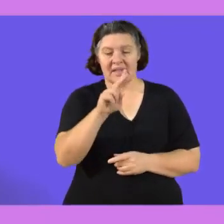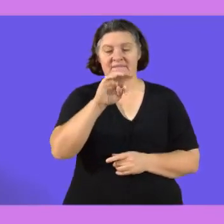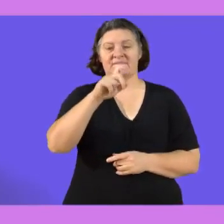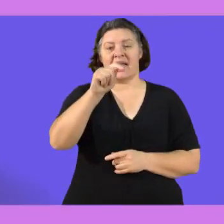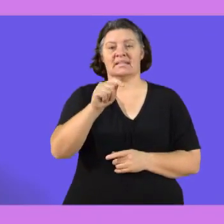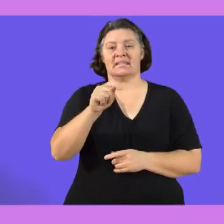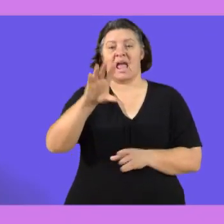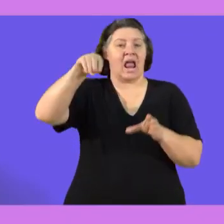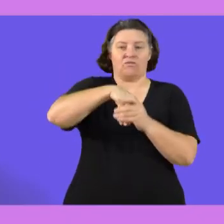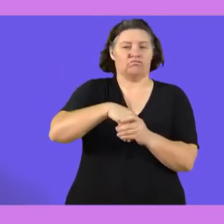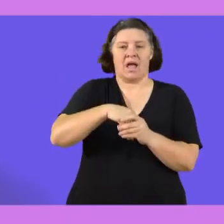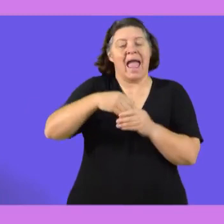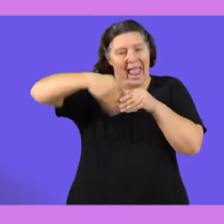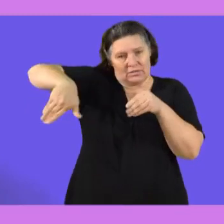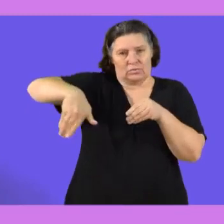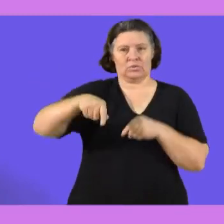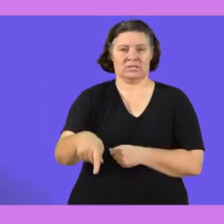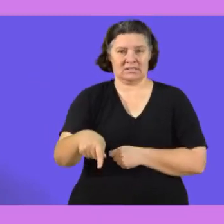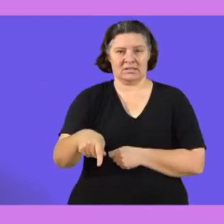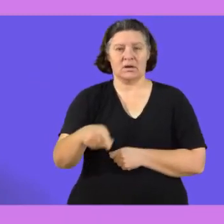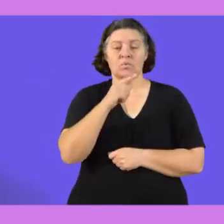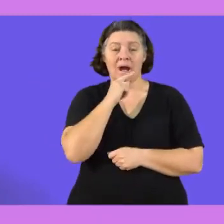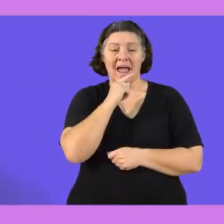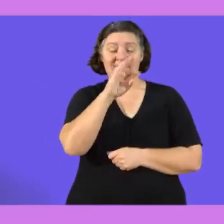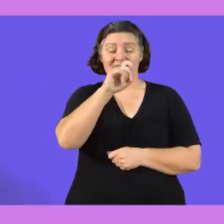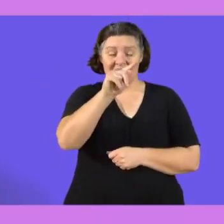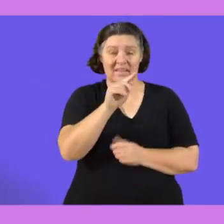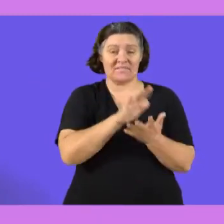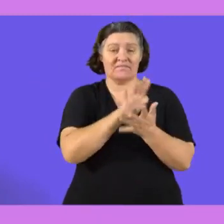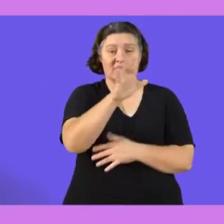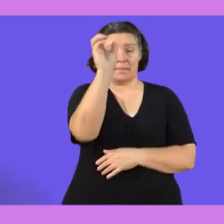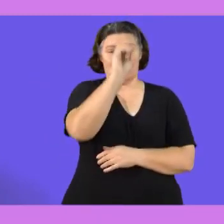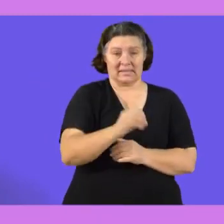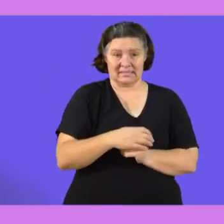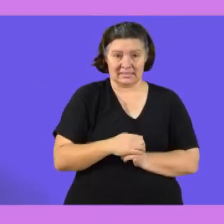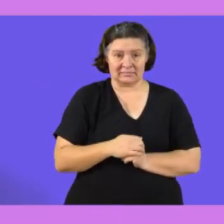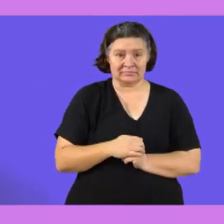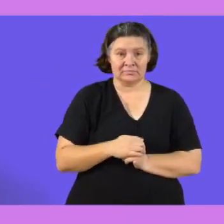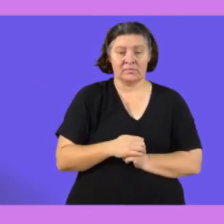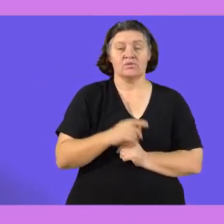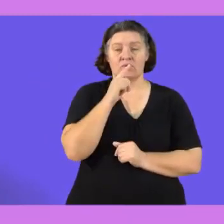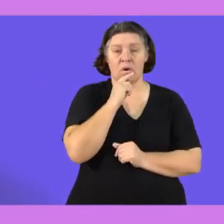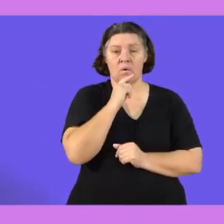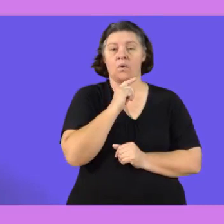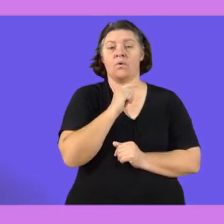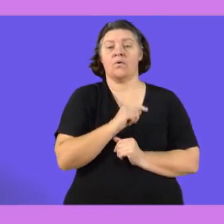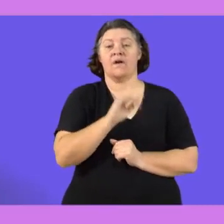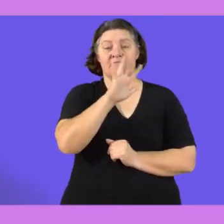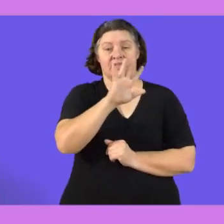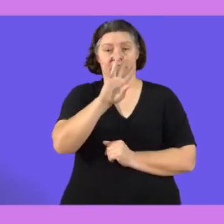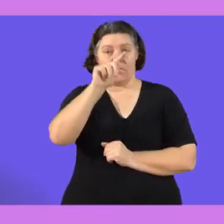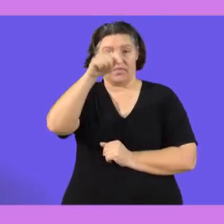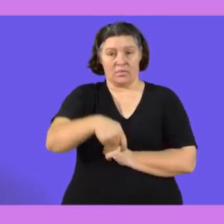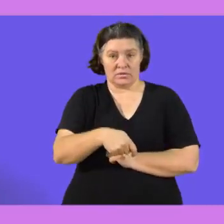Now this is the VAT exclusive amount. Remember here we indicate VAT at 15%. So therefore, I'm going to take